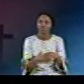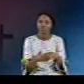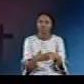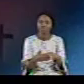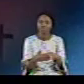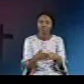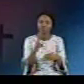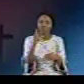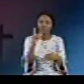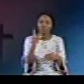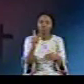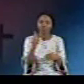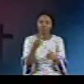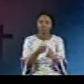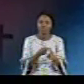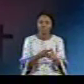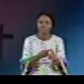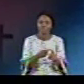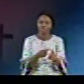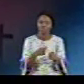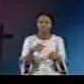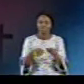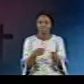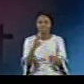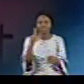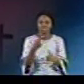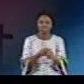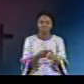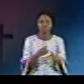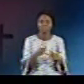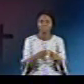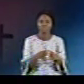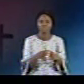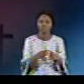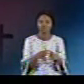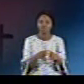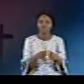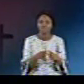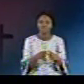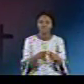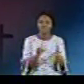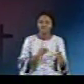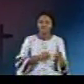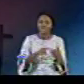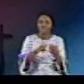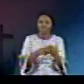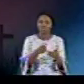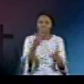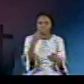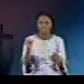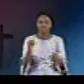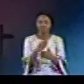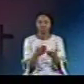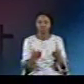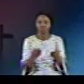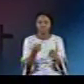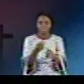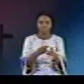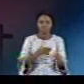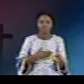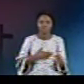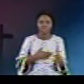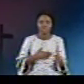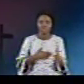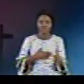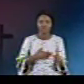1 month, getting 2 months, for that wheelbarrow that I'm pushing, I started to see something from my two sides. Something that is come